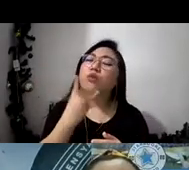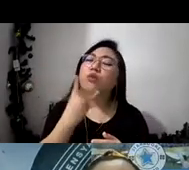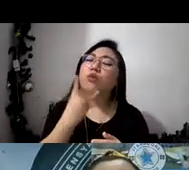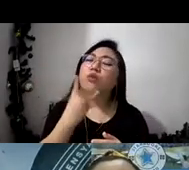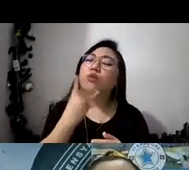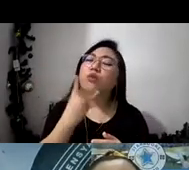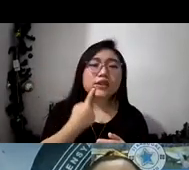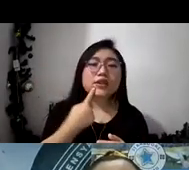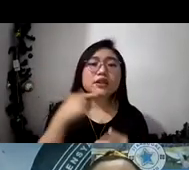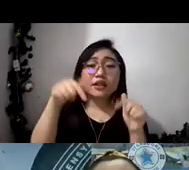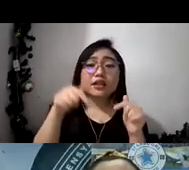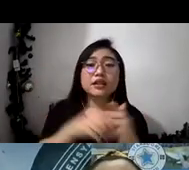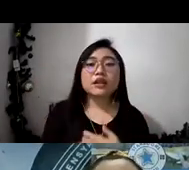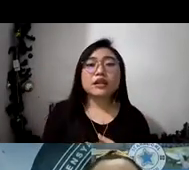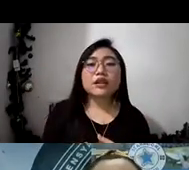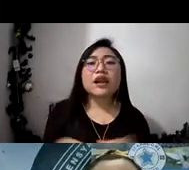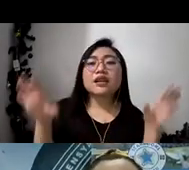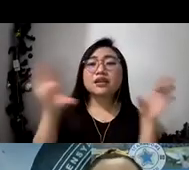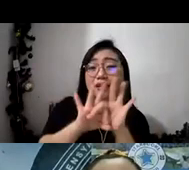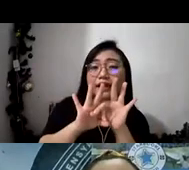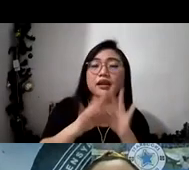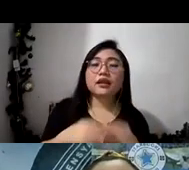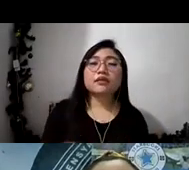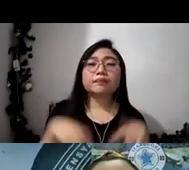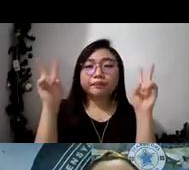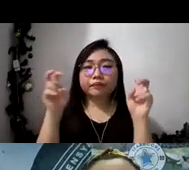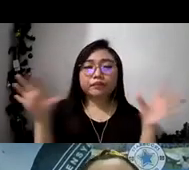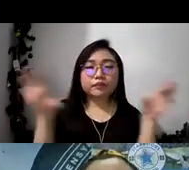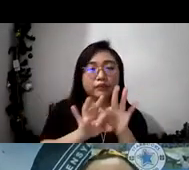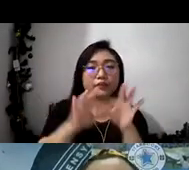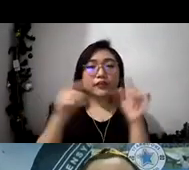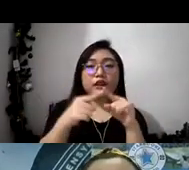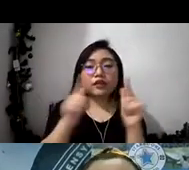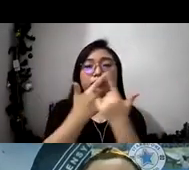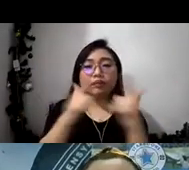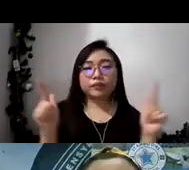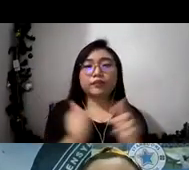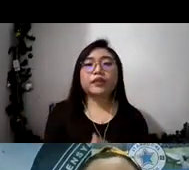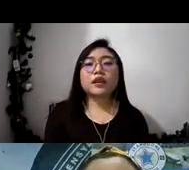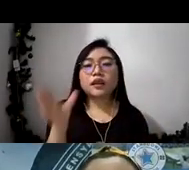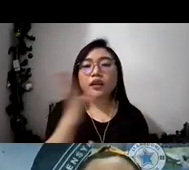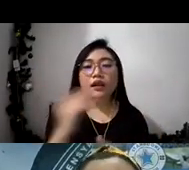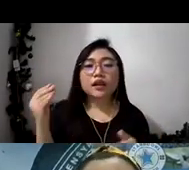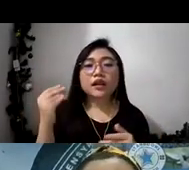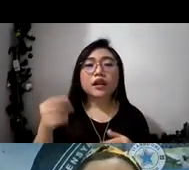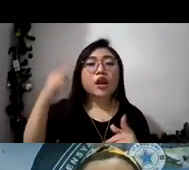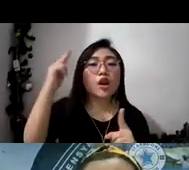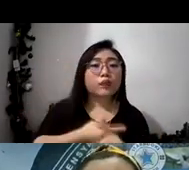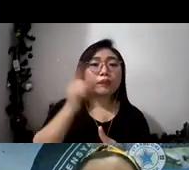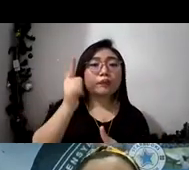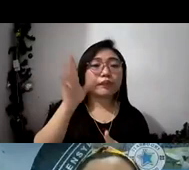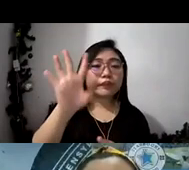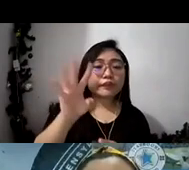is already related, that is also related sa atin sa library. And then on November